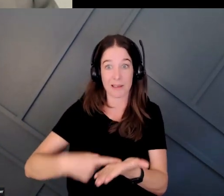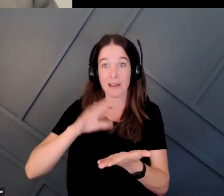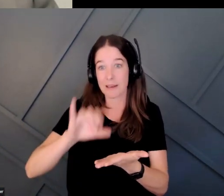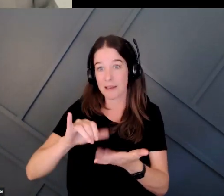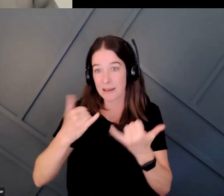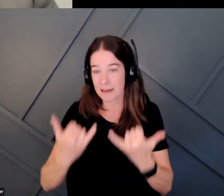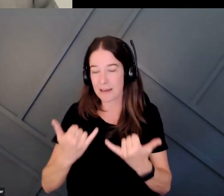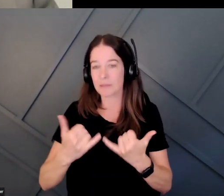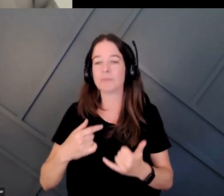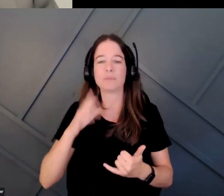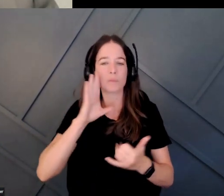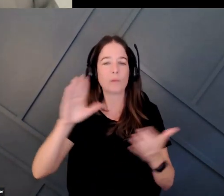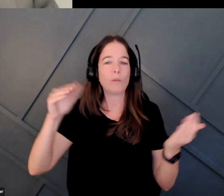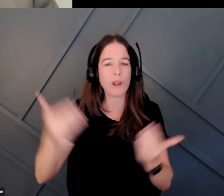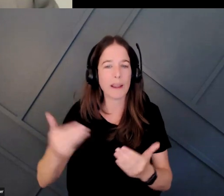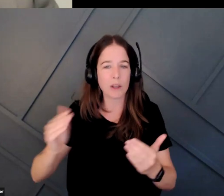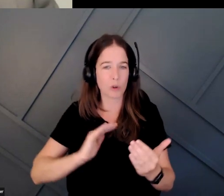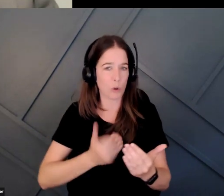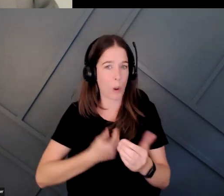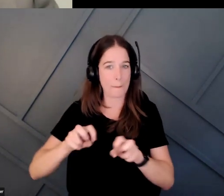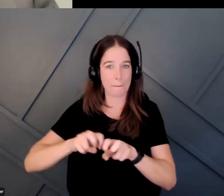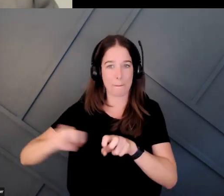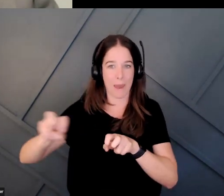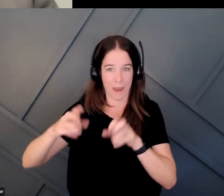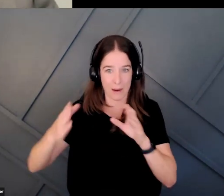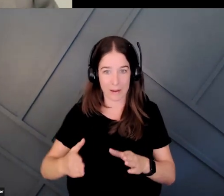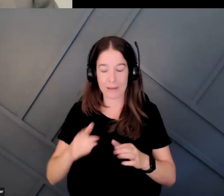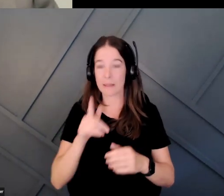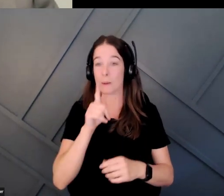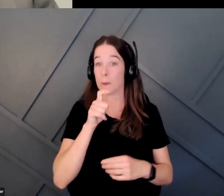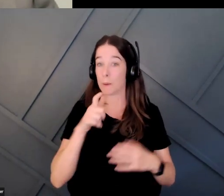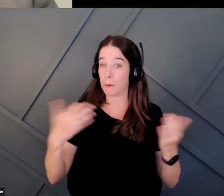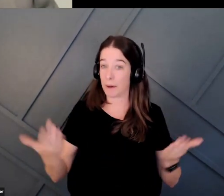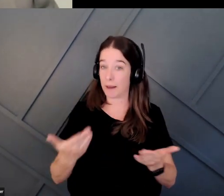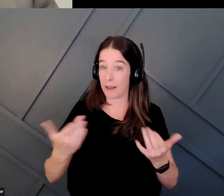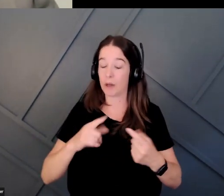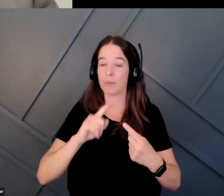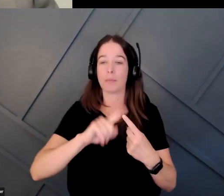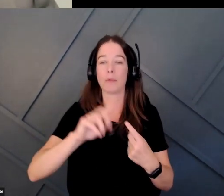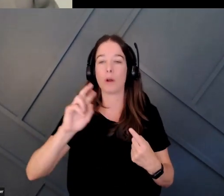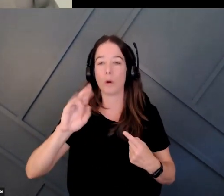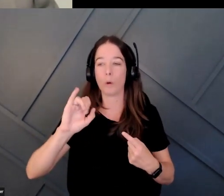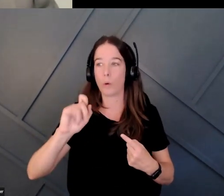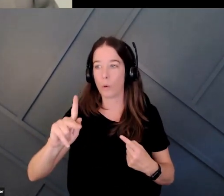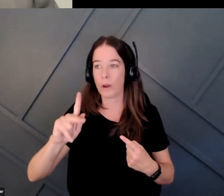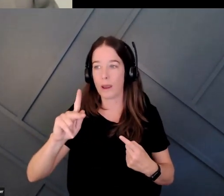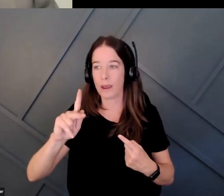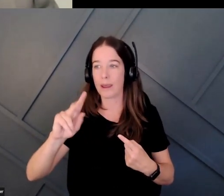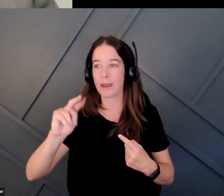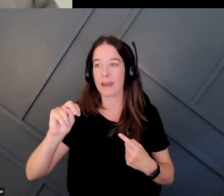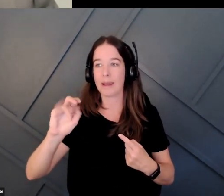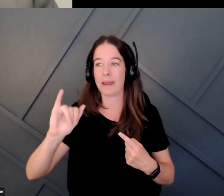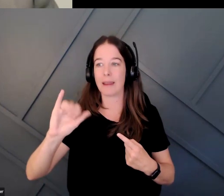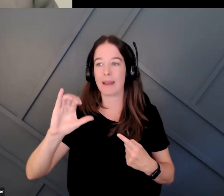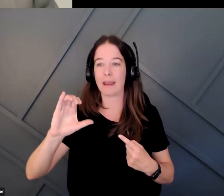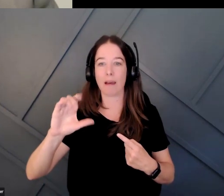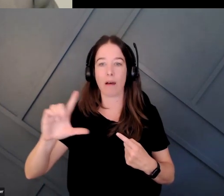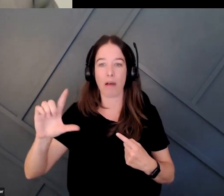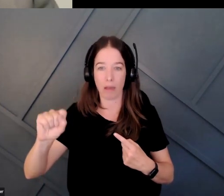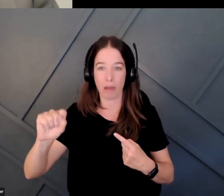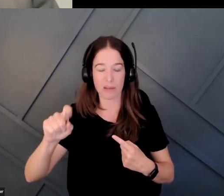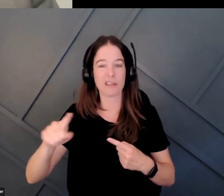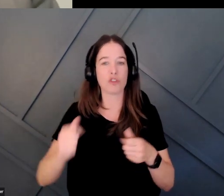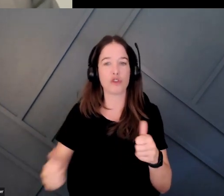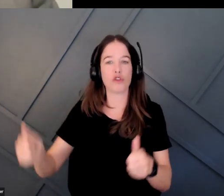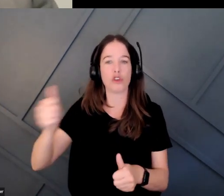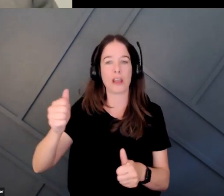today. First, we're going to have Rick Nichols, who serves as the Chief of Staff for ACL. In this